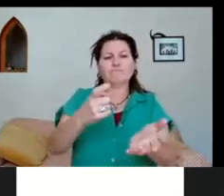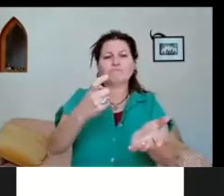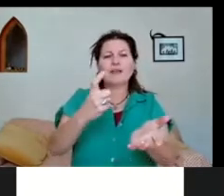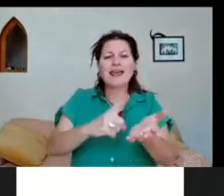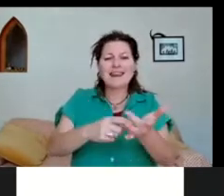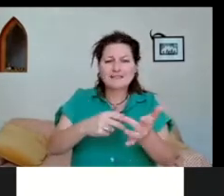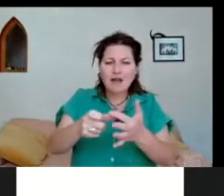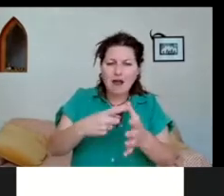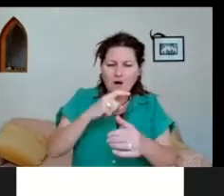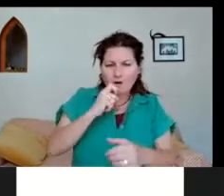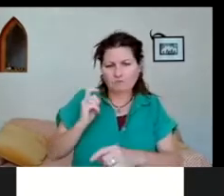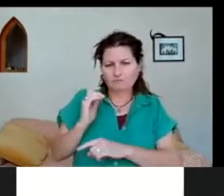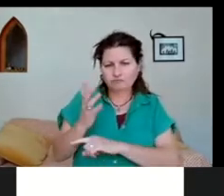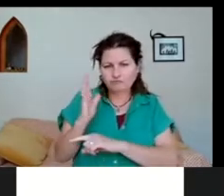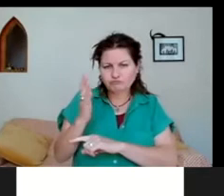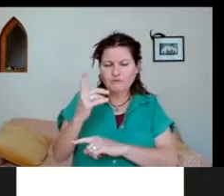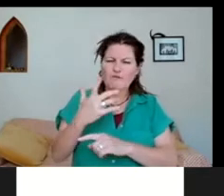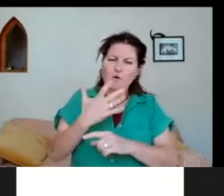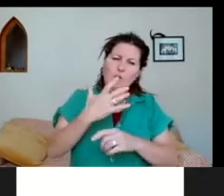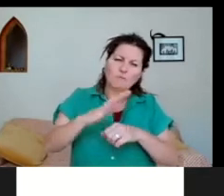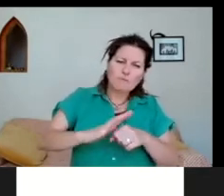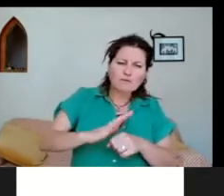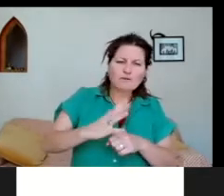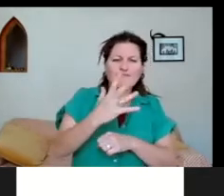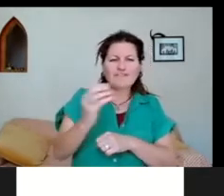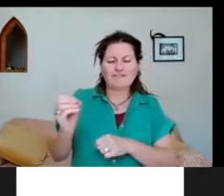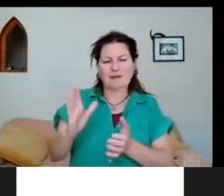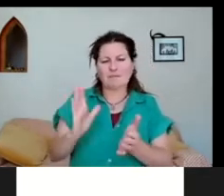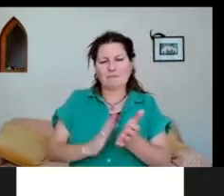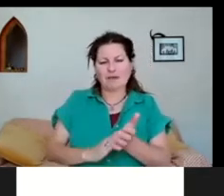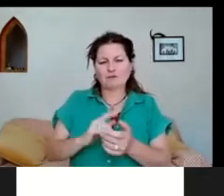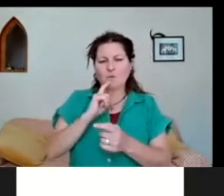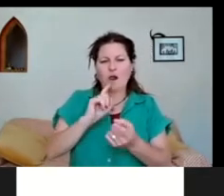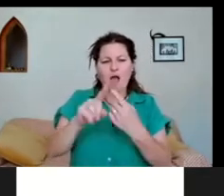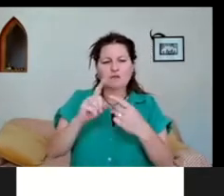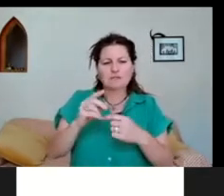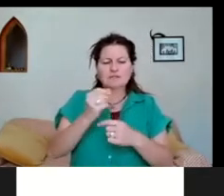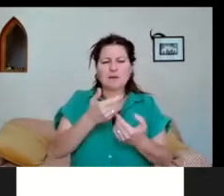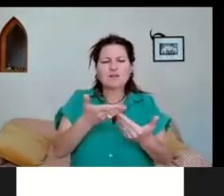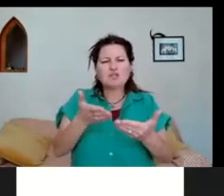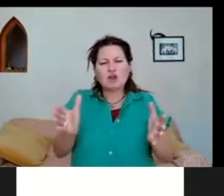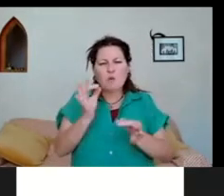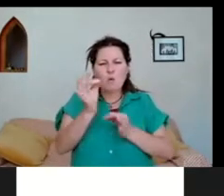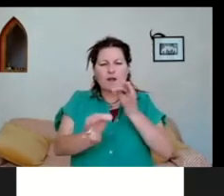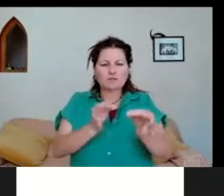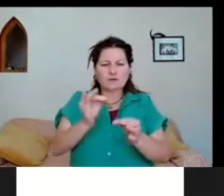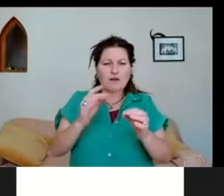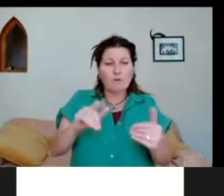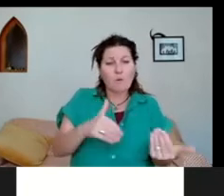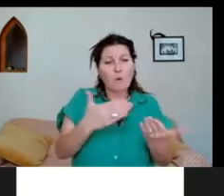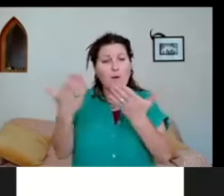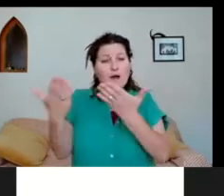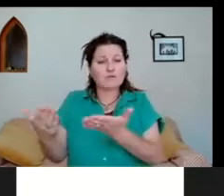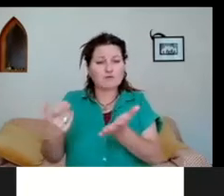answer some of the general questions that you might have. I will then pass the word to Rachel Harris, who